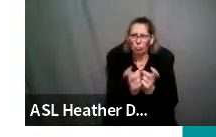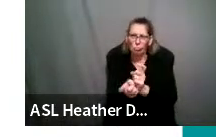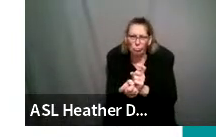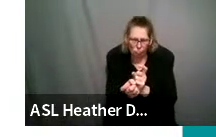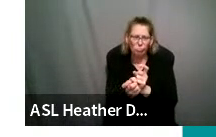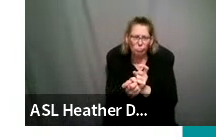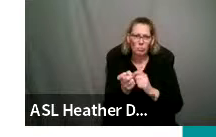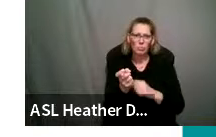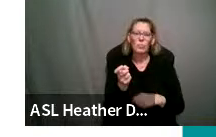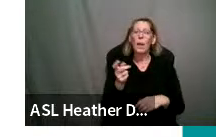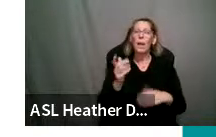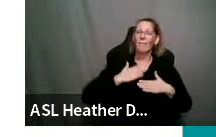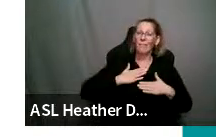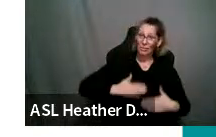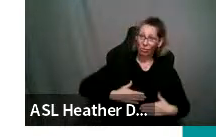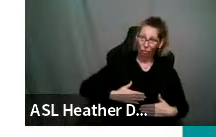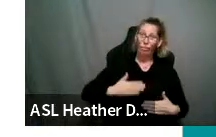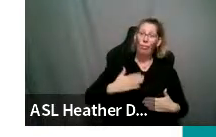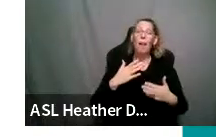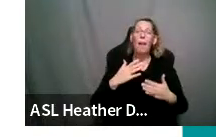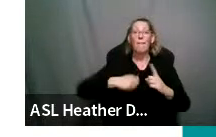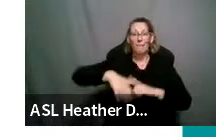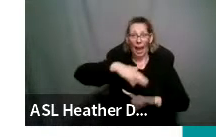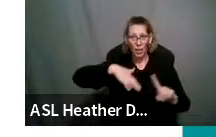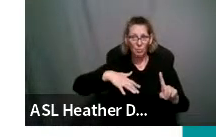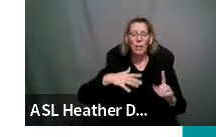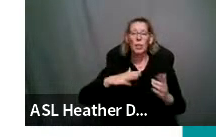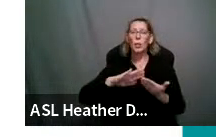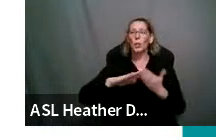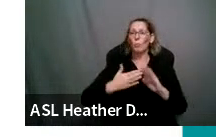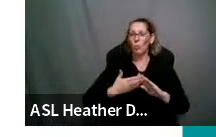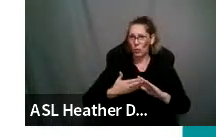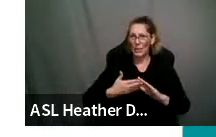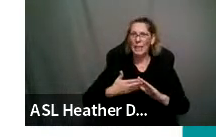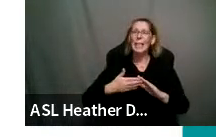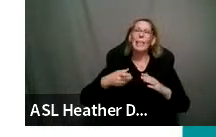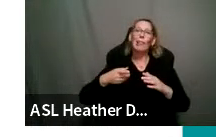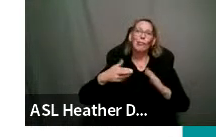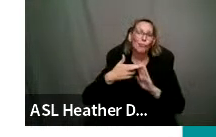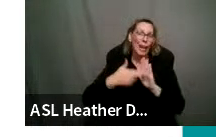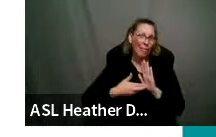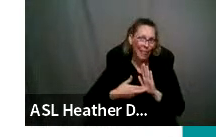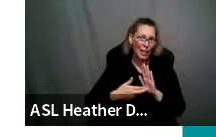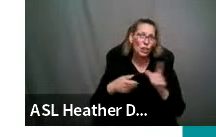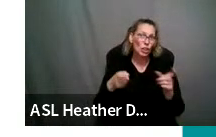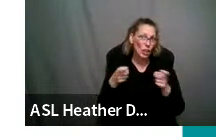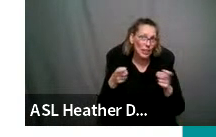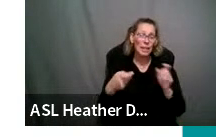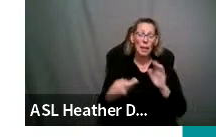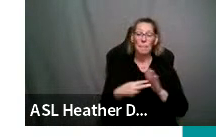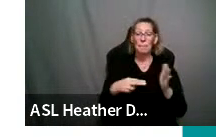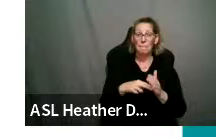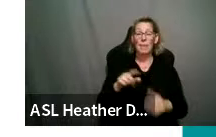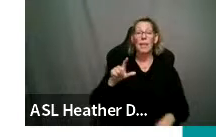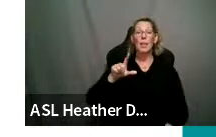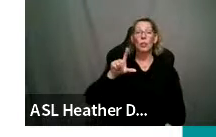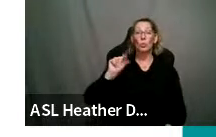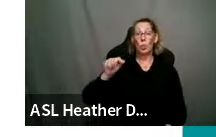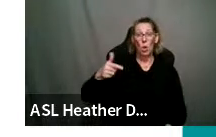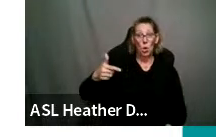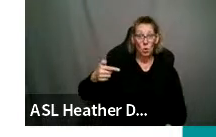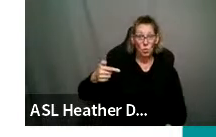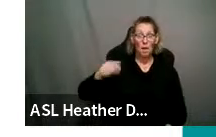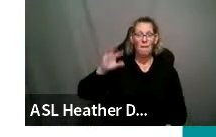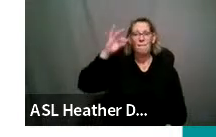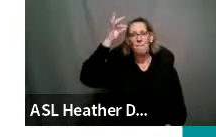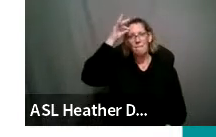area, including physical, environment, and community priorities and regulations. And therefore, in 2021, Federal Highways